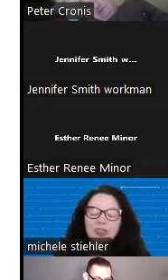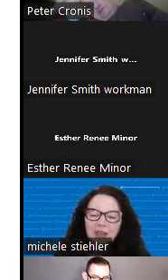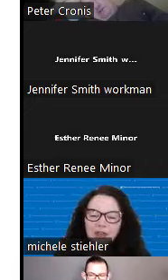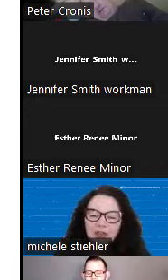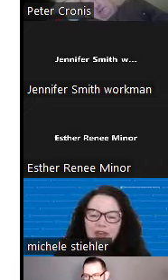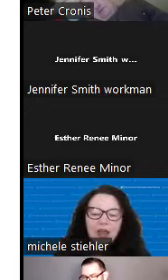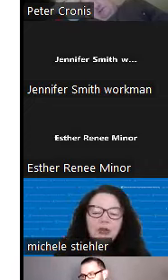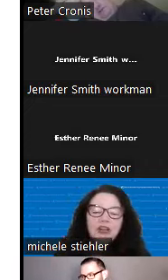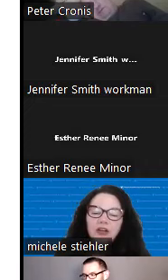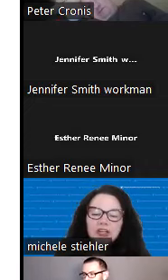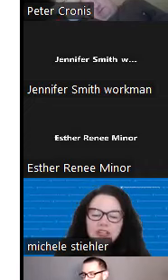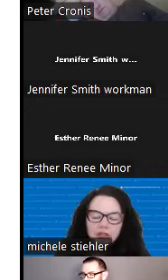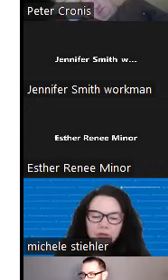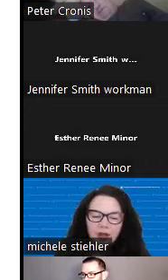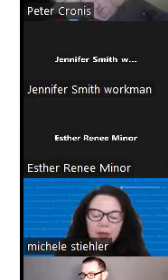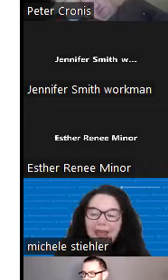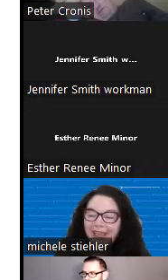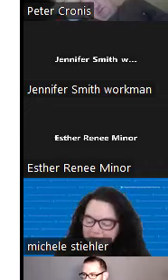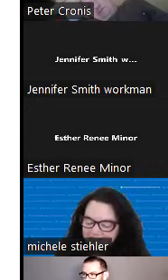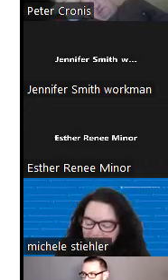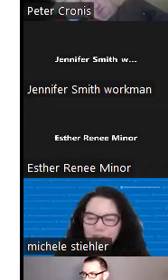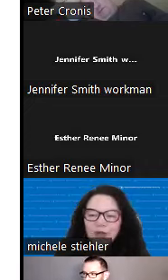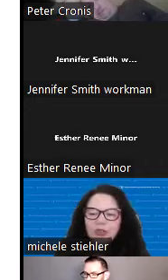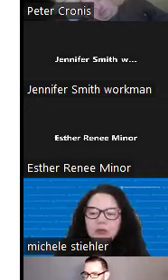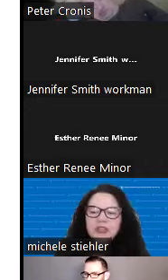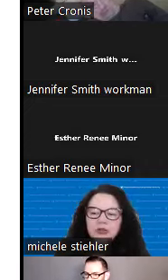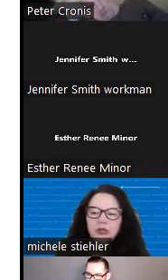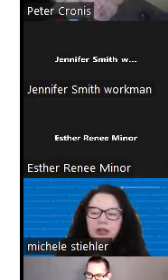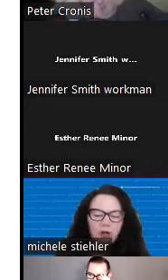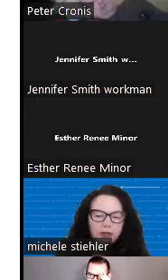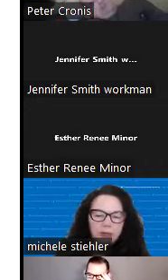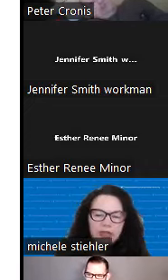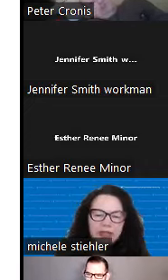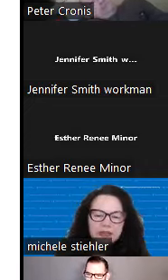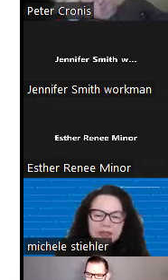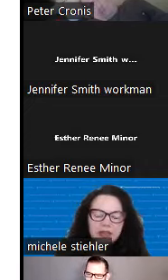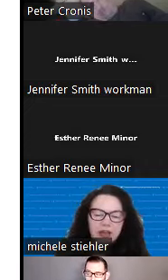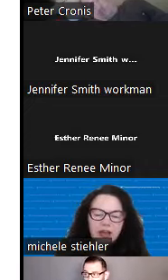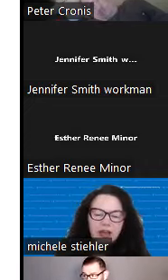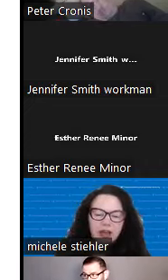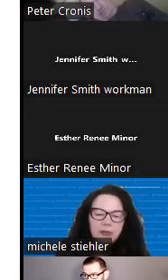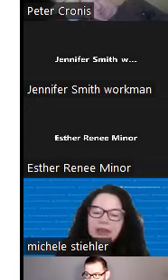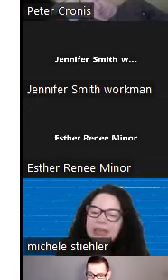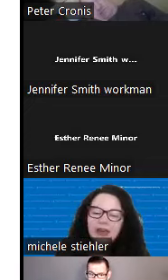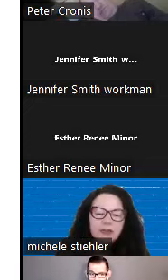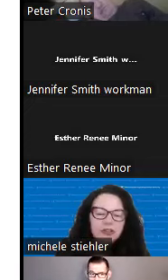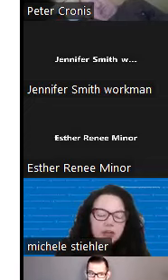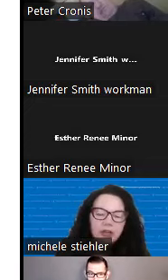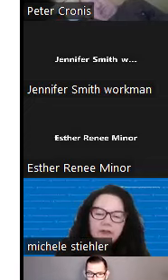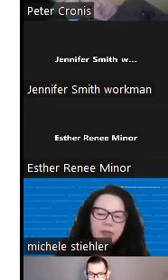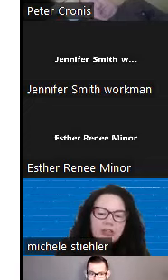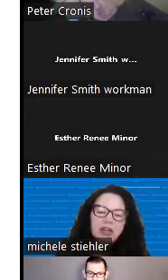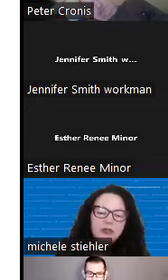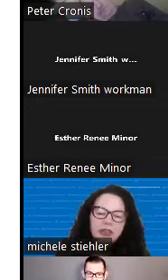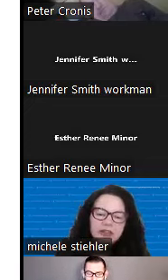Well, thank you for that. I would encourage you, I can do that. We do look at all complaints. And again, if you share